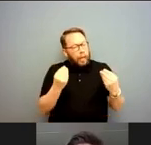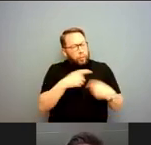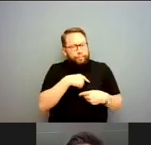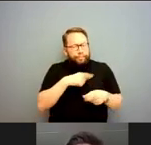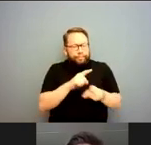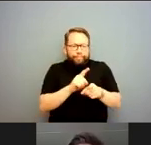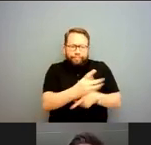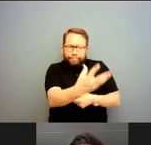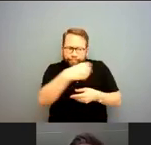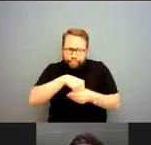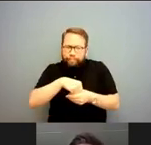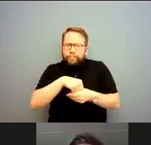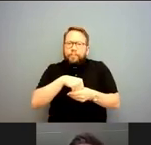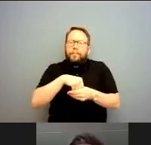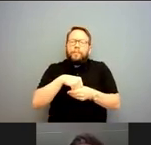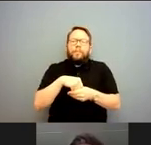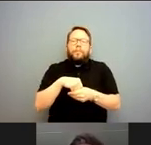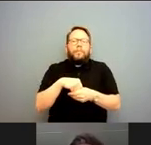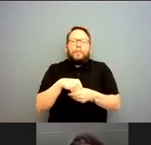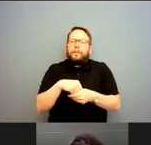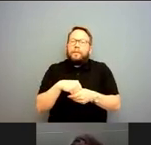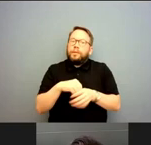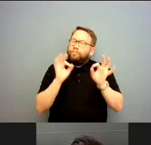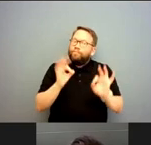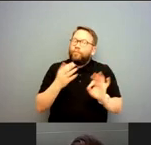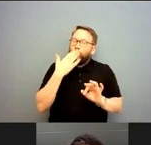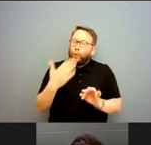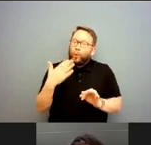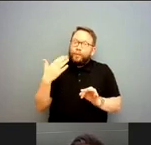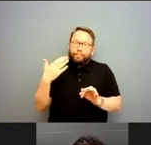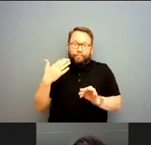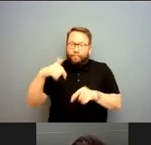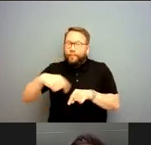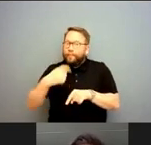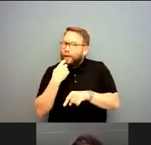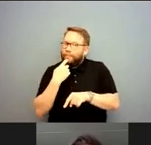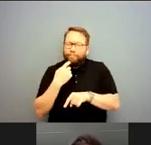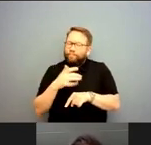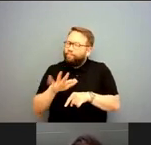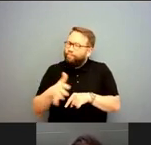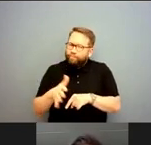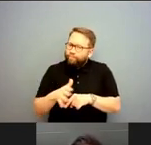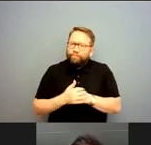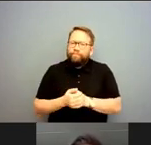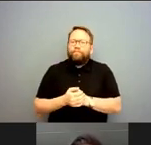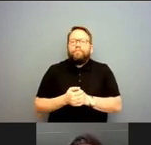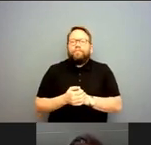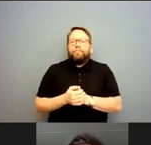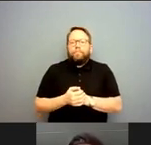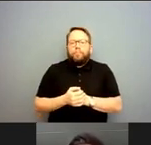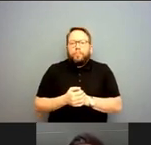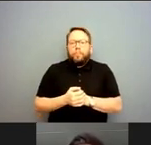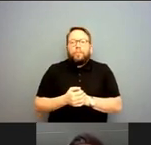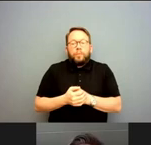Finland so far. Even though Finland voted in favor for the declaration without